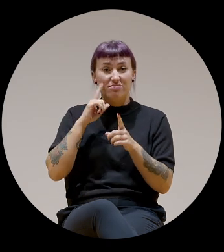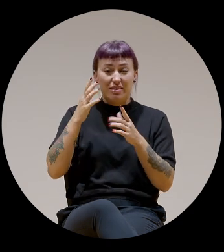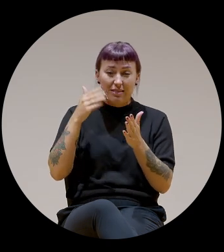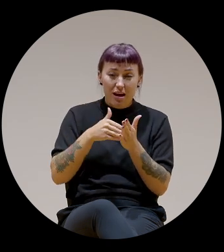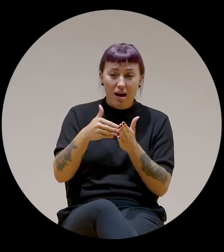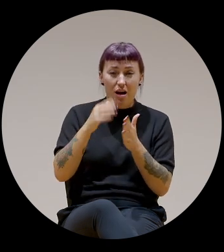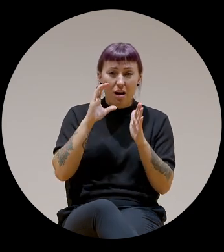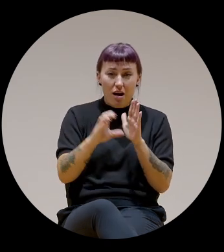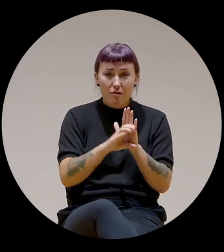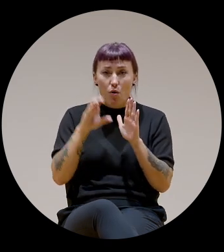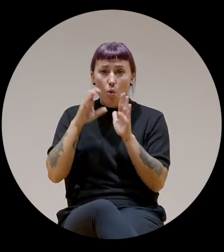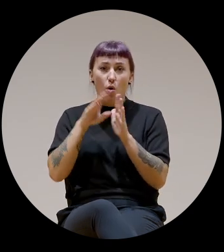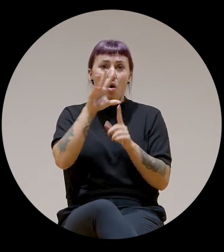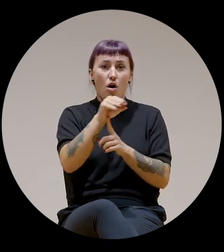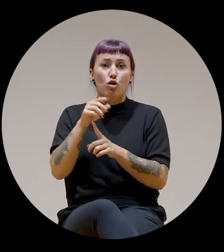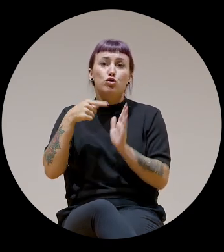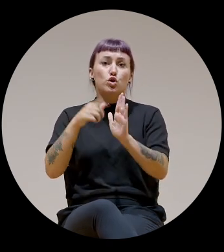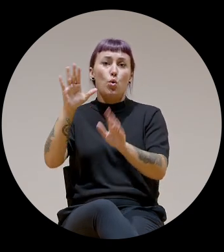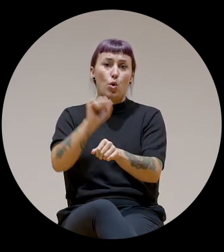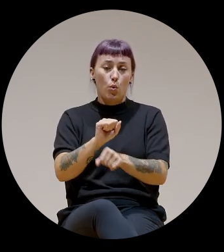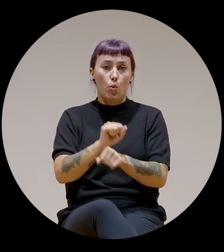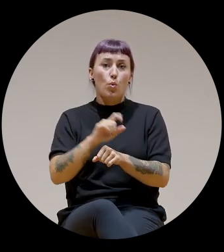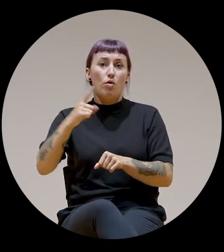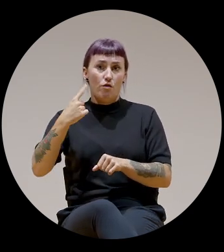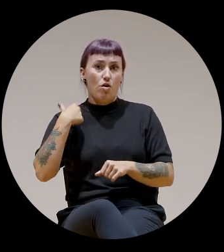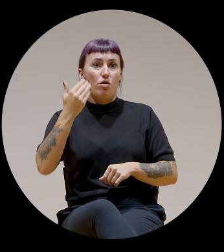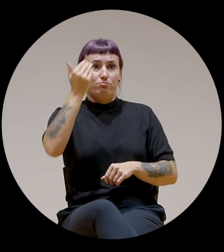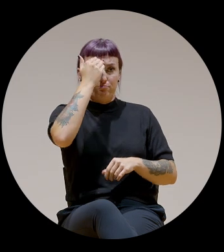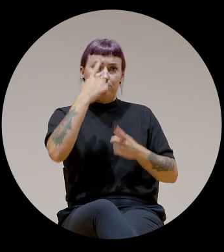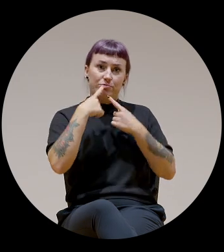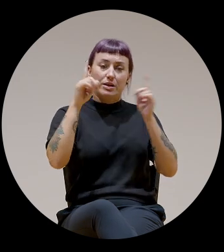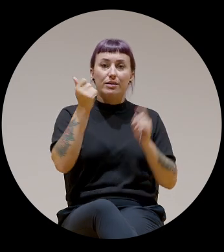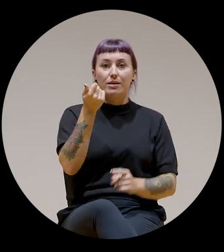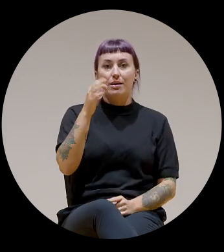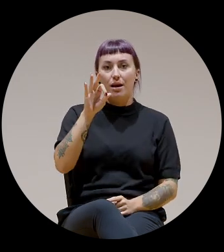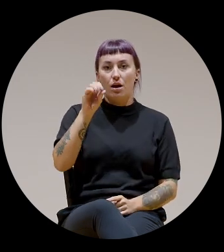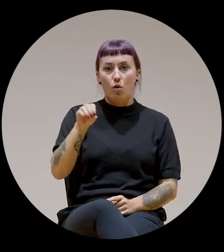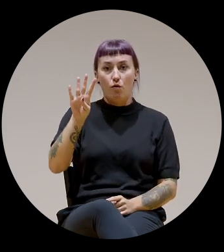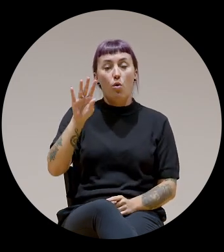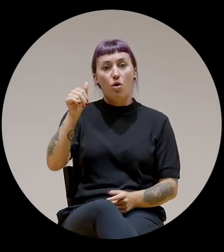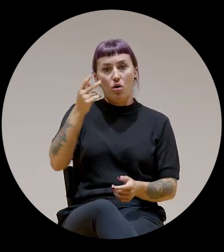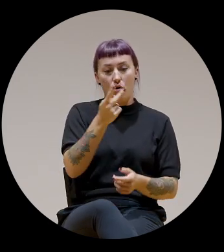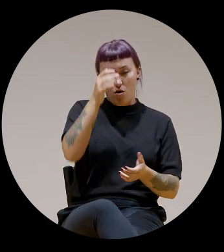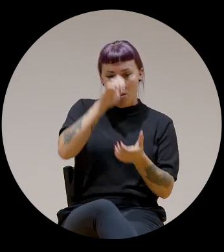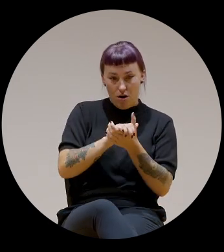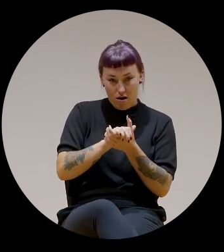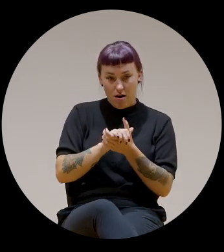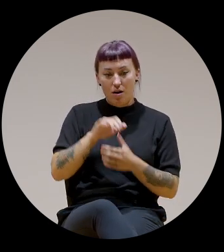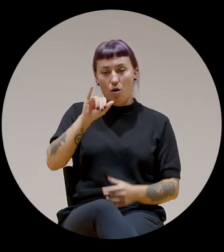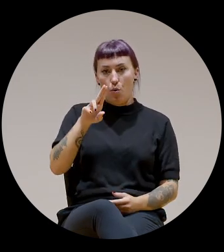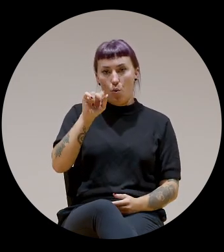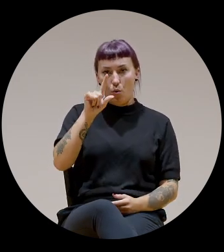of photographs that capture her at work. She first came to public attention in 1904 when she and her husband, Julian